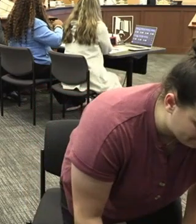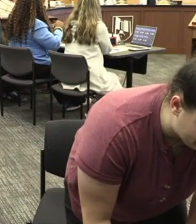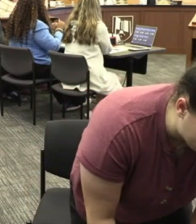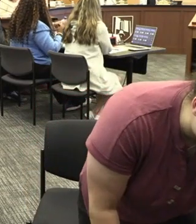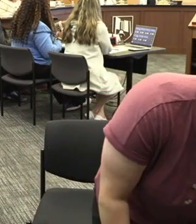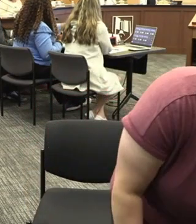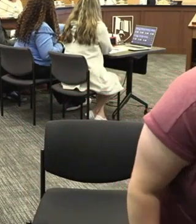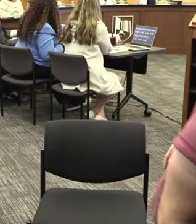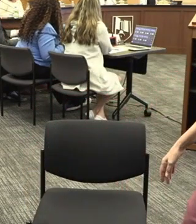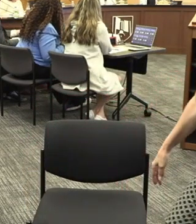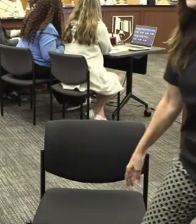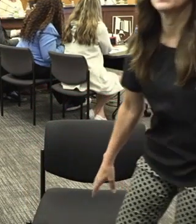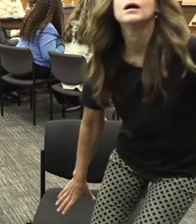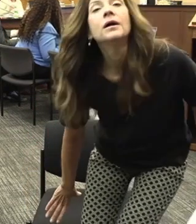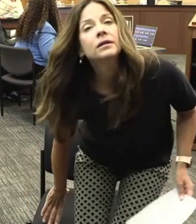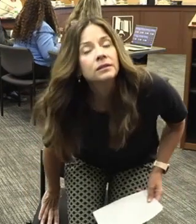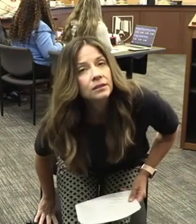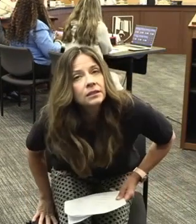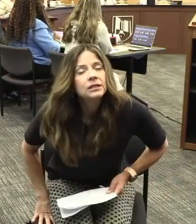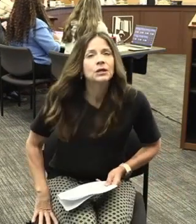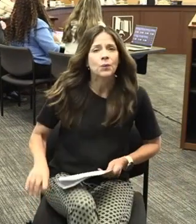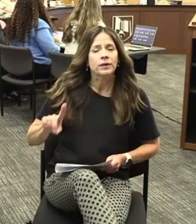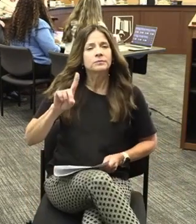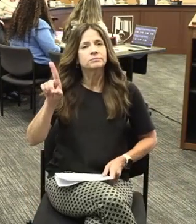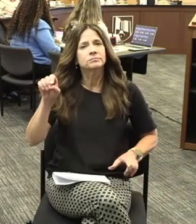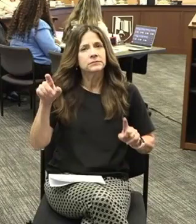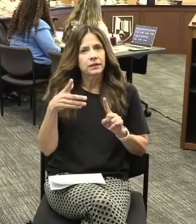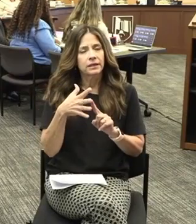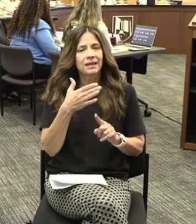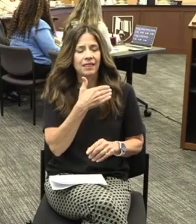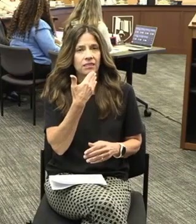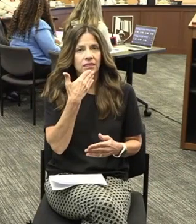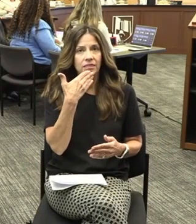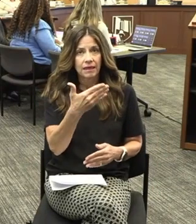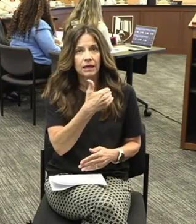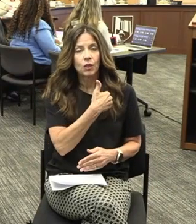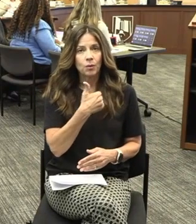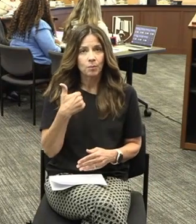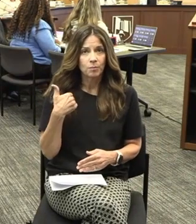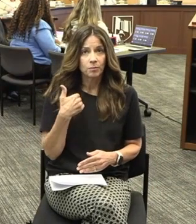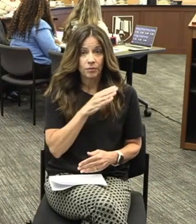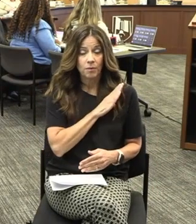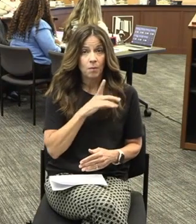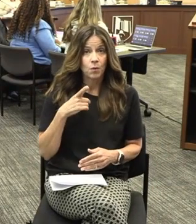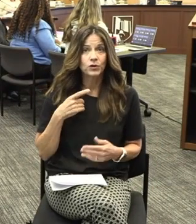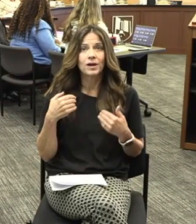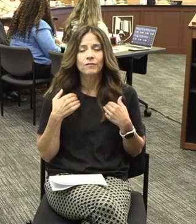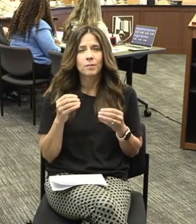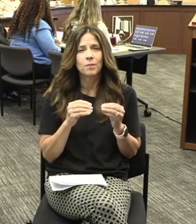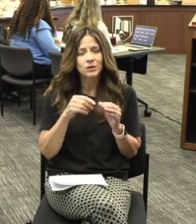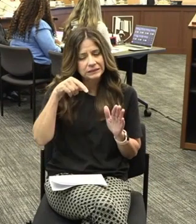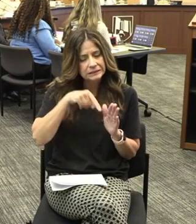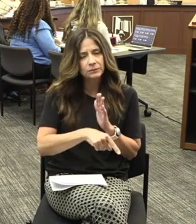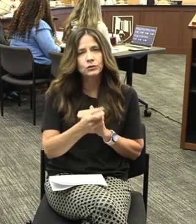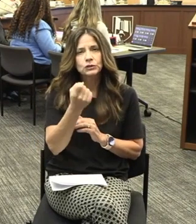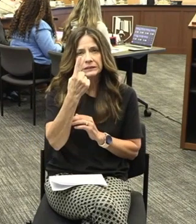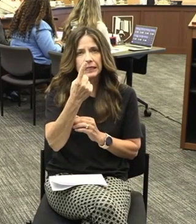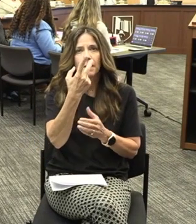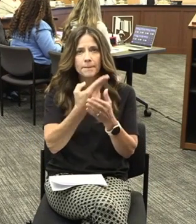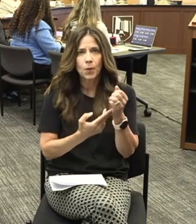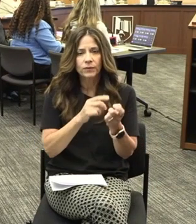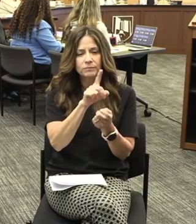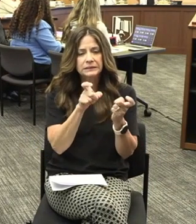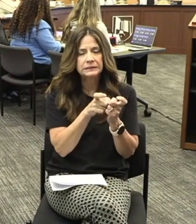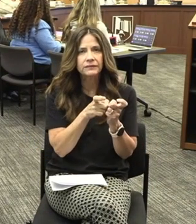presentation, just the last thing. I want to thank the board, as you all now have a much deeper understanding of both of these very specific